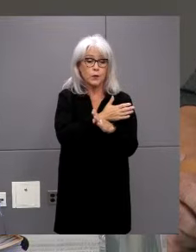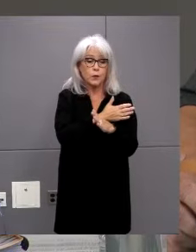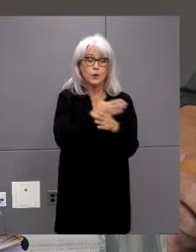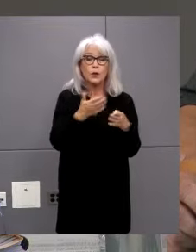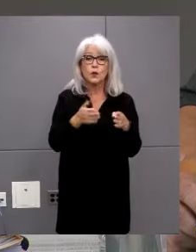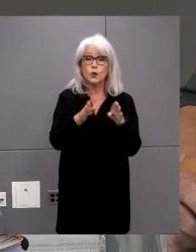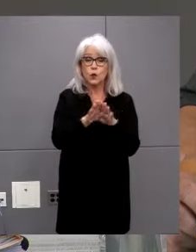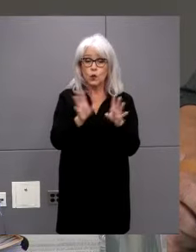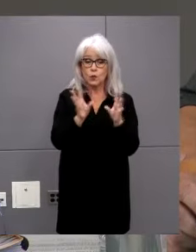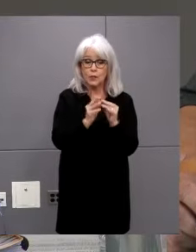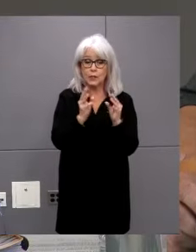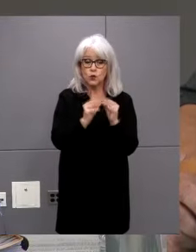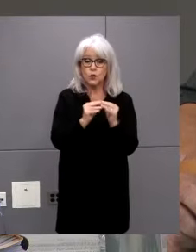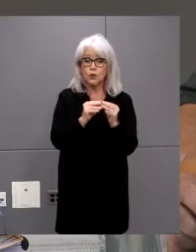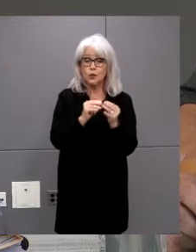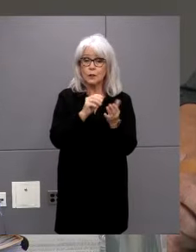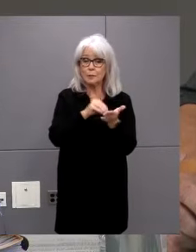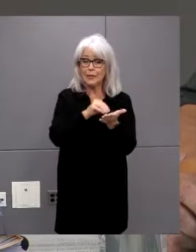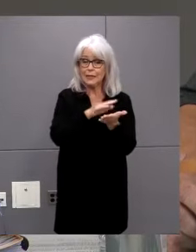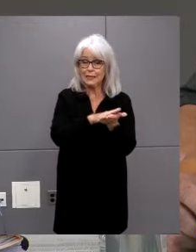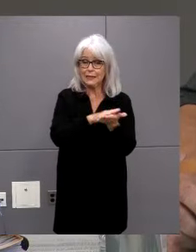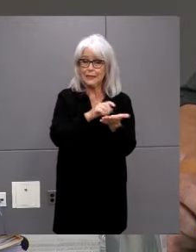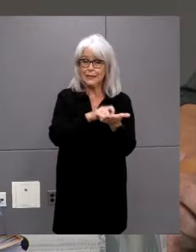closed session minutes.